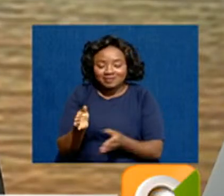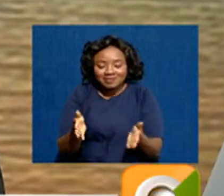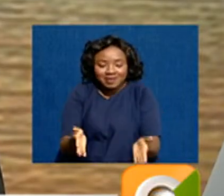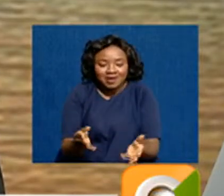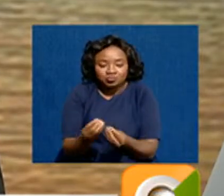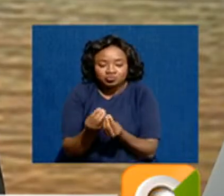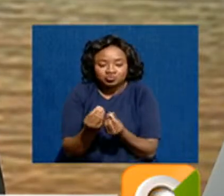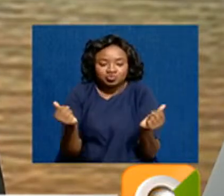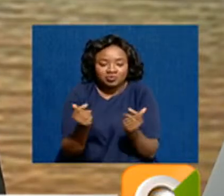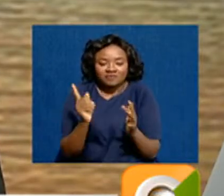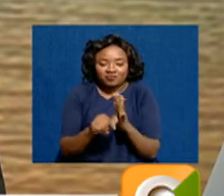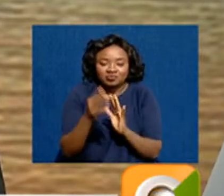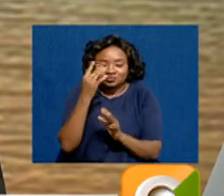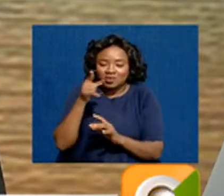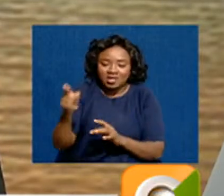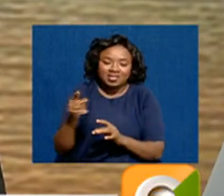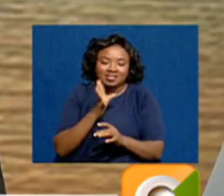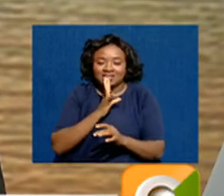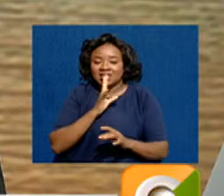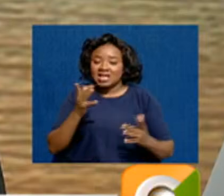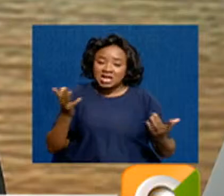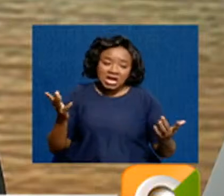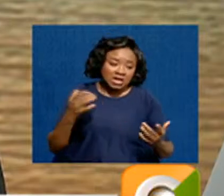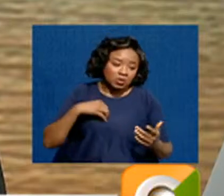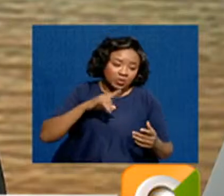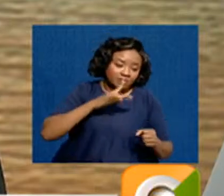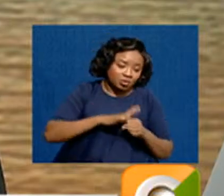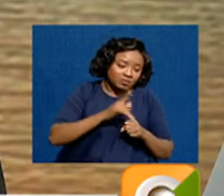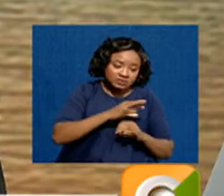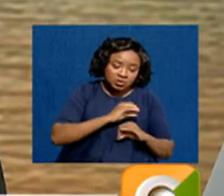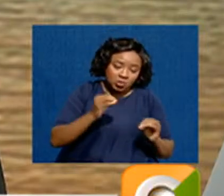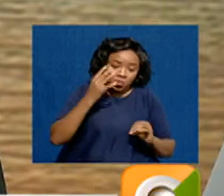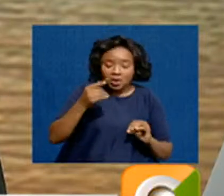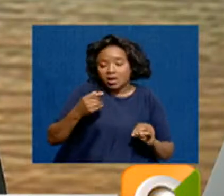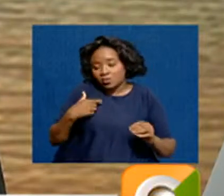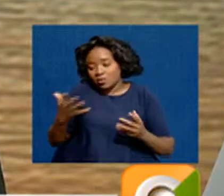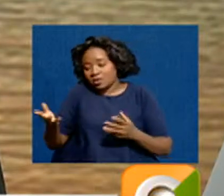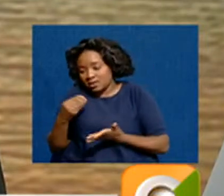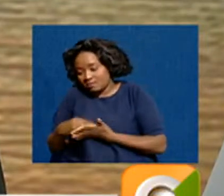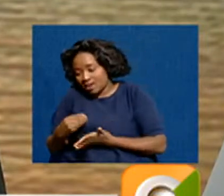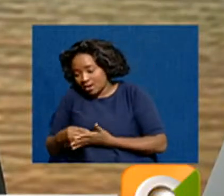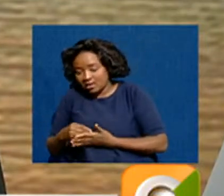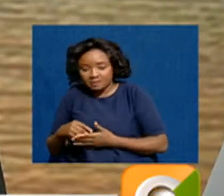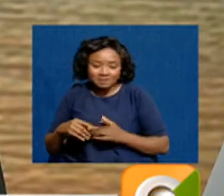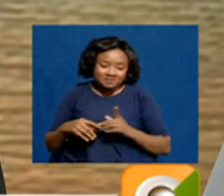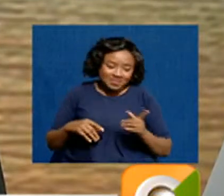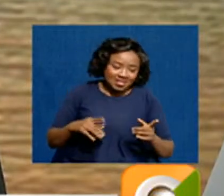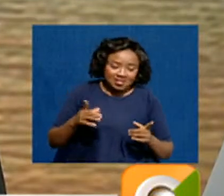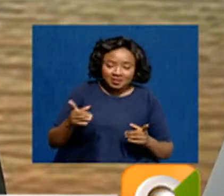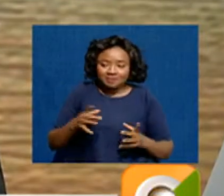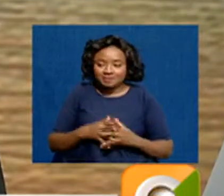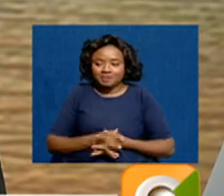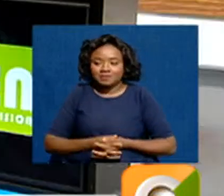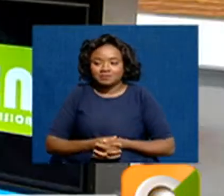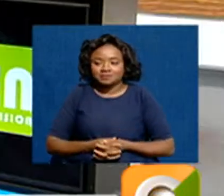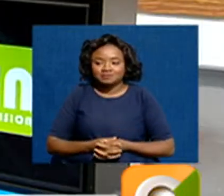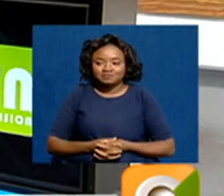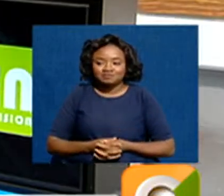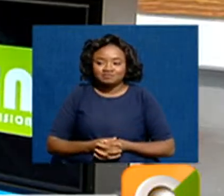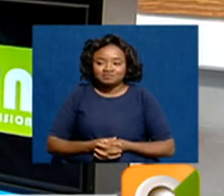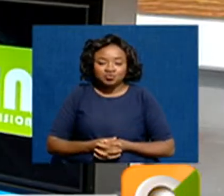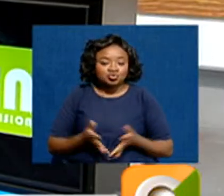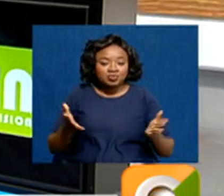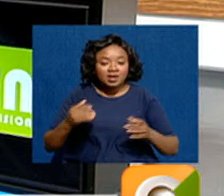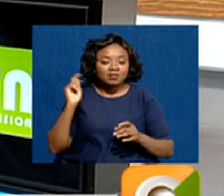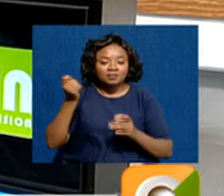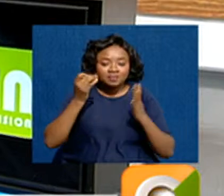lot of that sounds like, well, we cannot promise this because we need hundreds of billions of shillings. We need all of this. So what do Kenyans do in